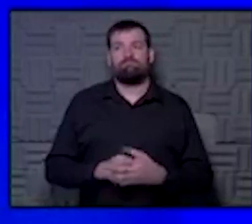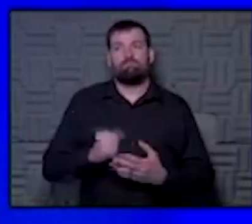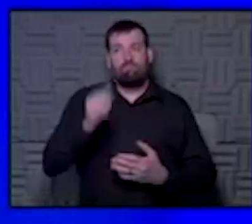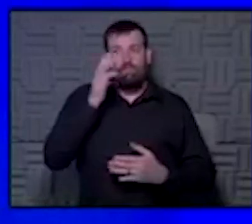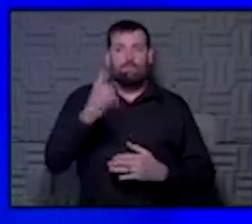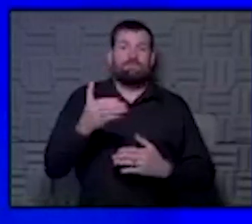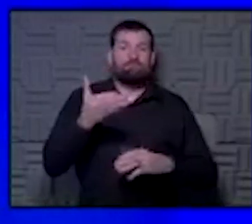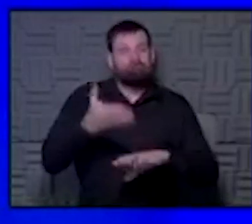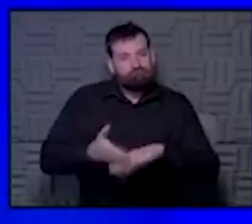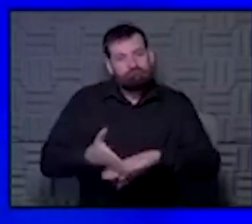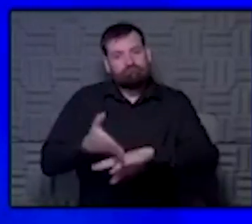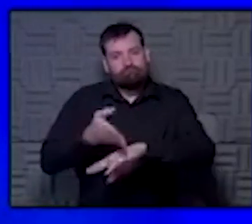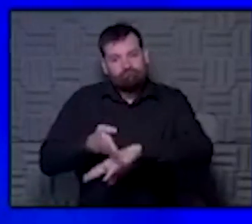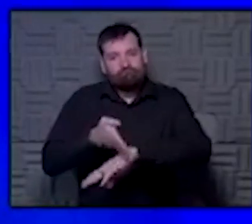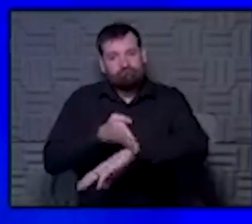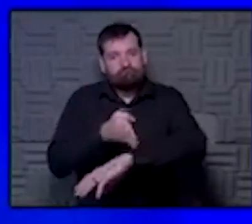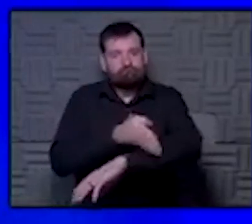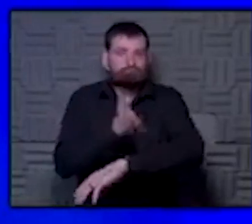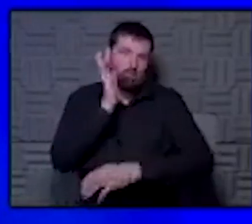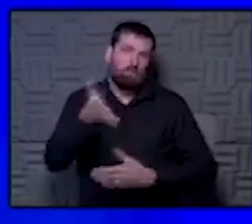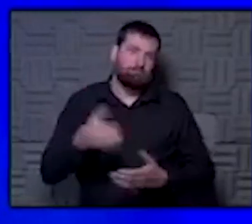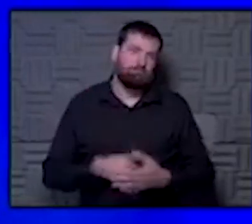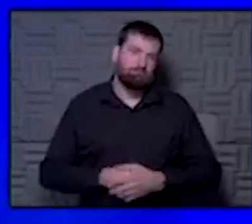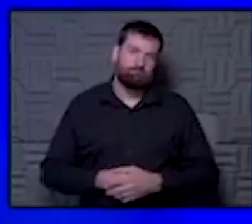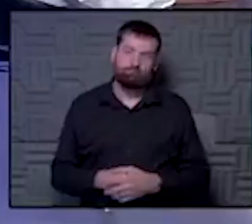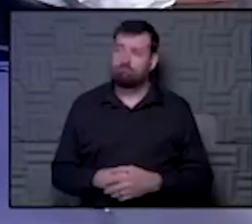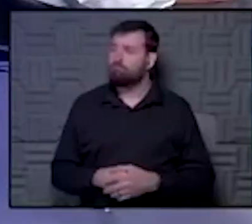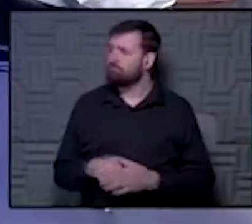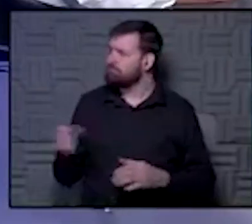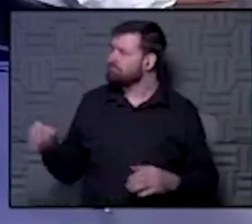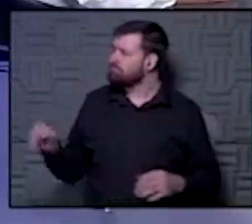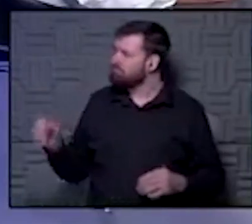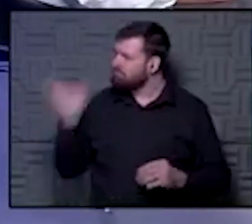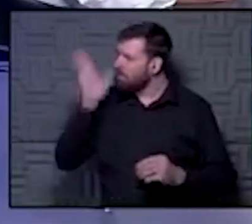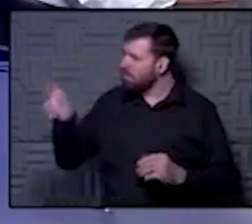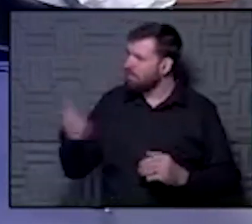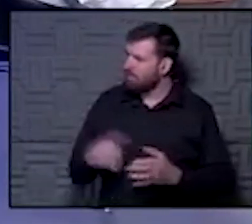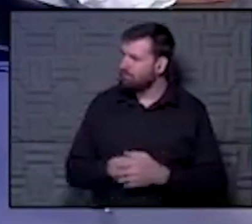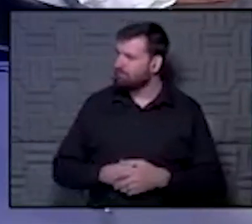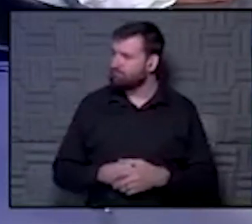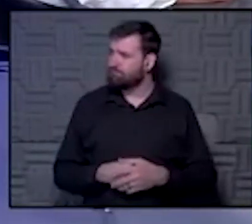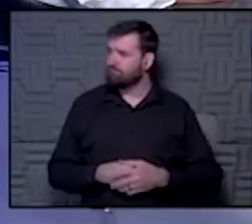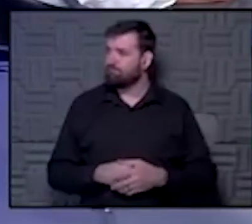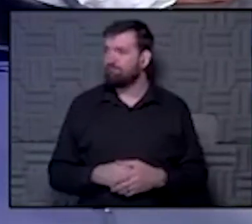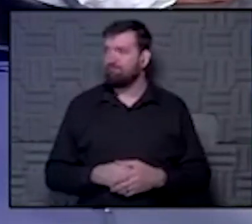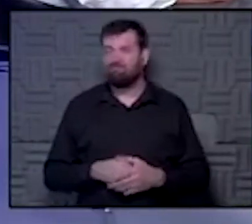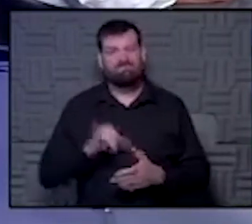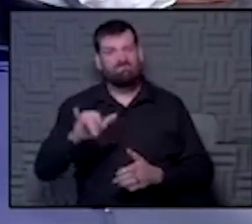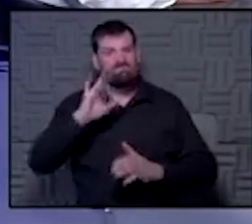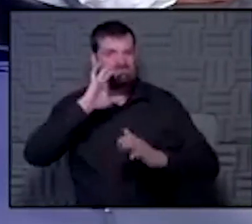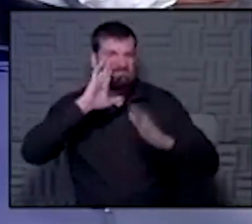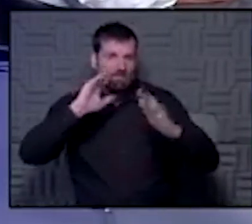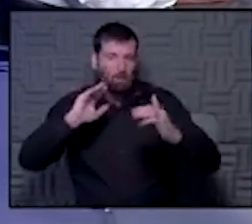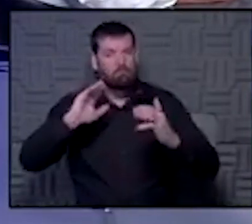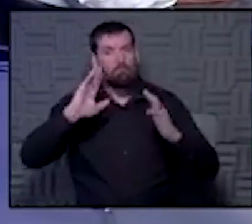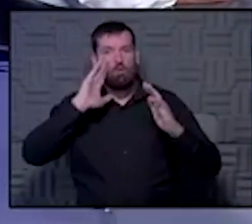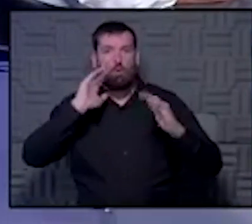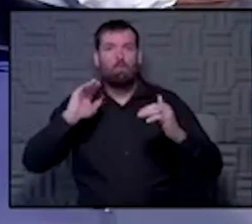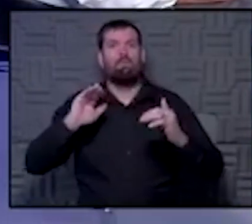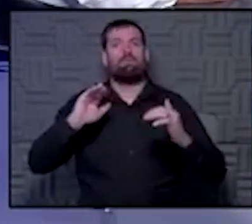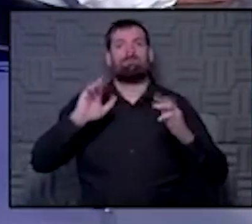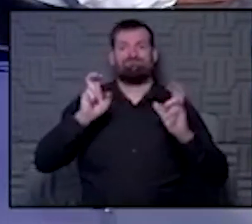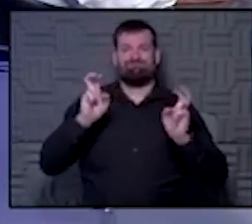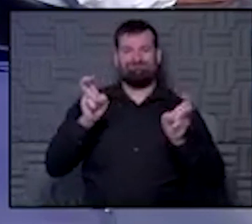increase in normalcy from here on out for sure. Yeah, I think we're going to get there, and I think that's where hope lives. Hope lives